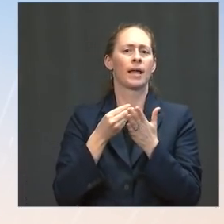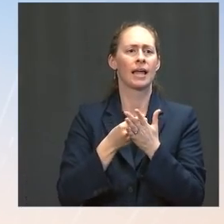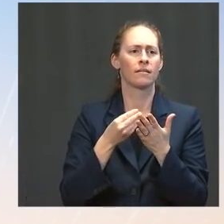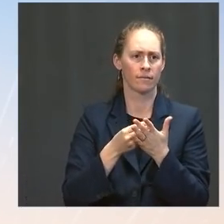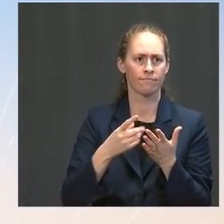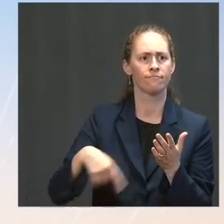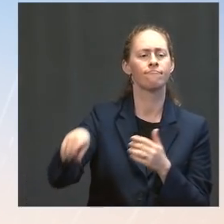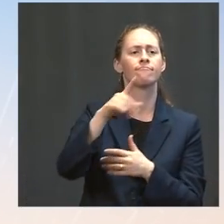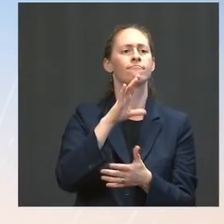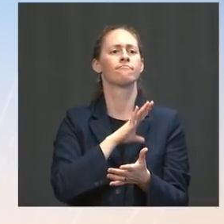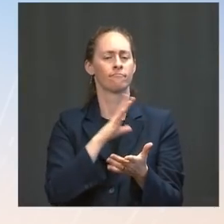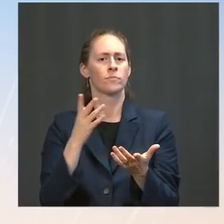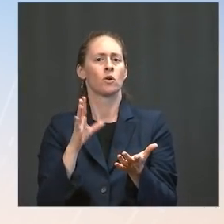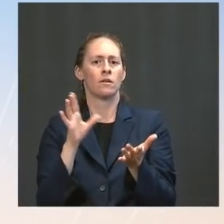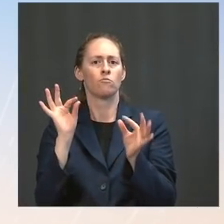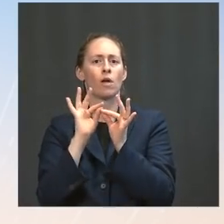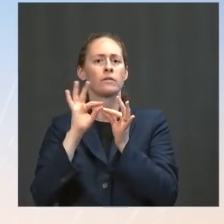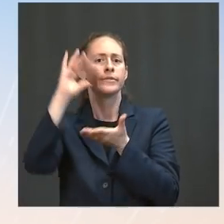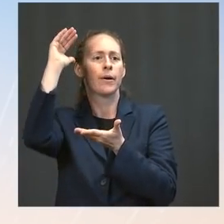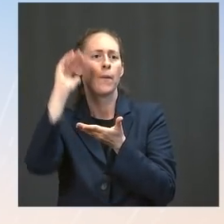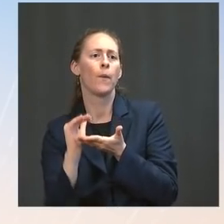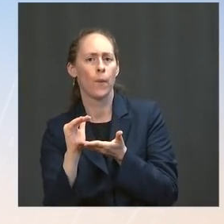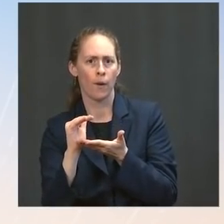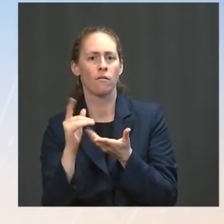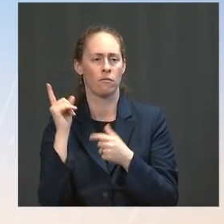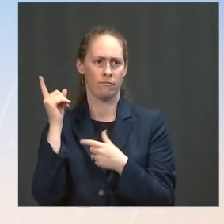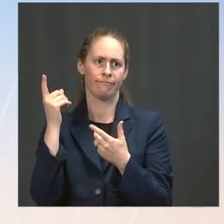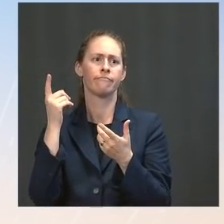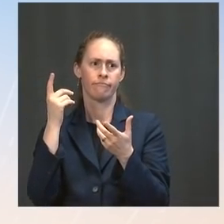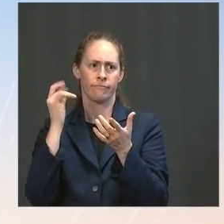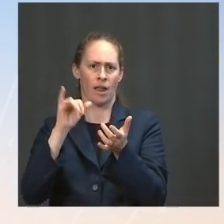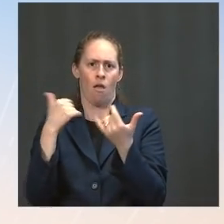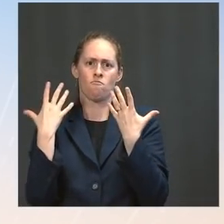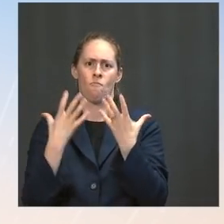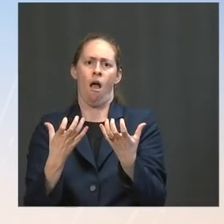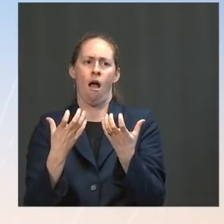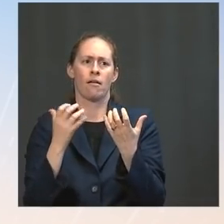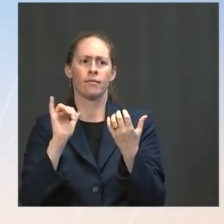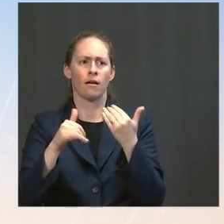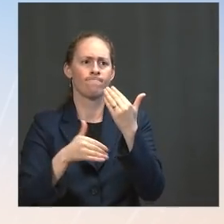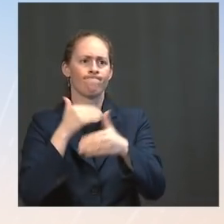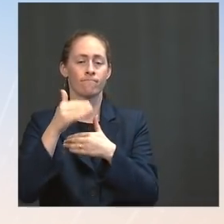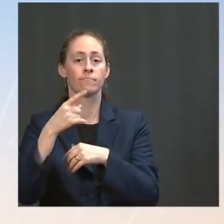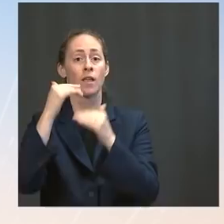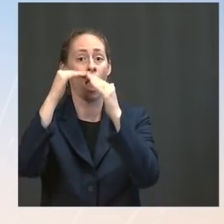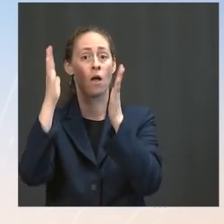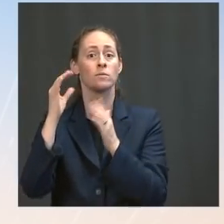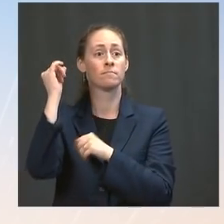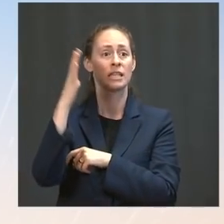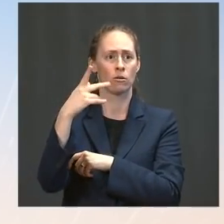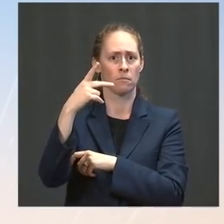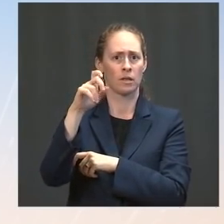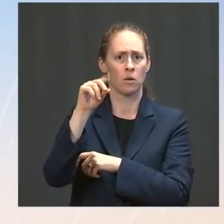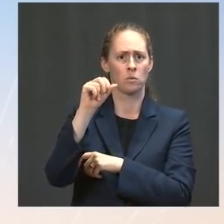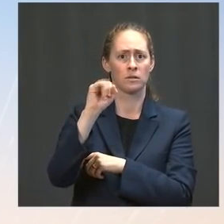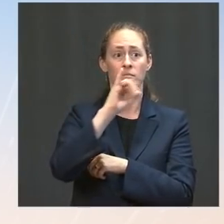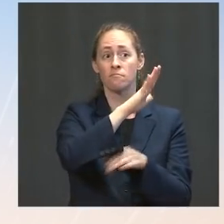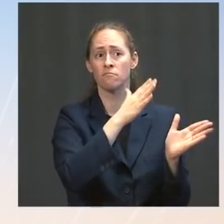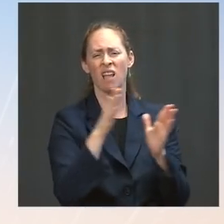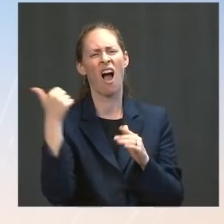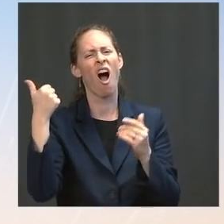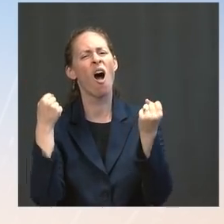say that the president's looking forward to welcoming the Prime Minister, who's already in town, as you know, having a variety of meetings today.